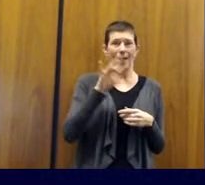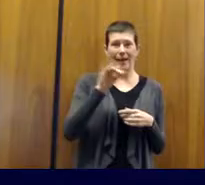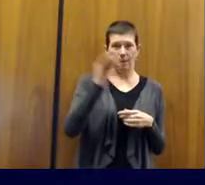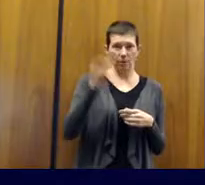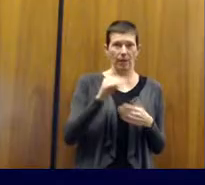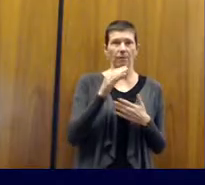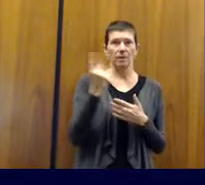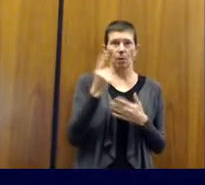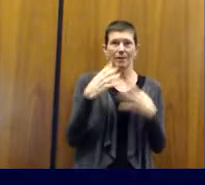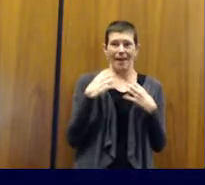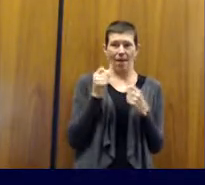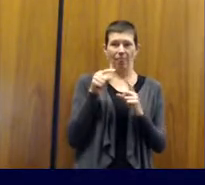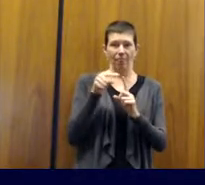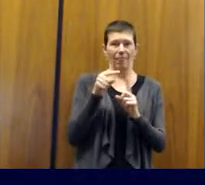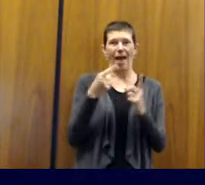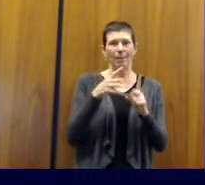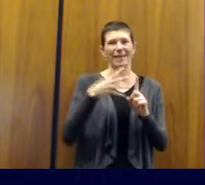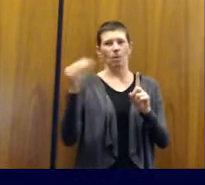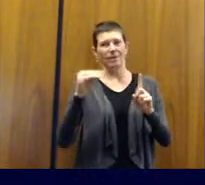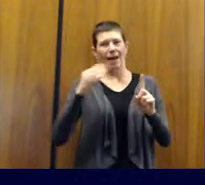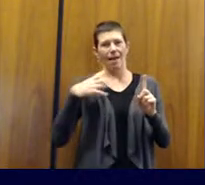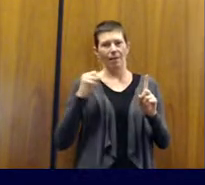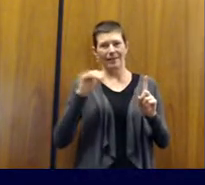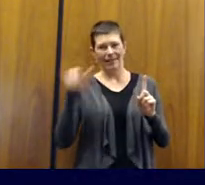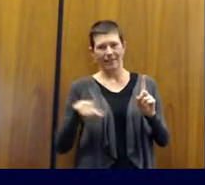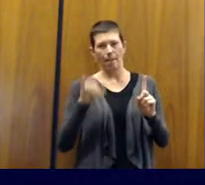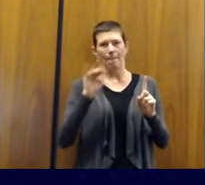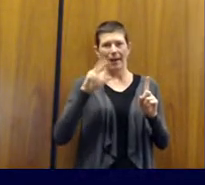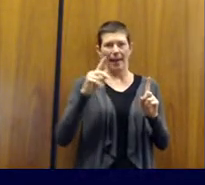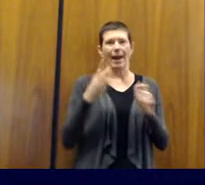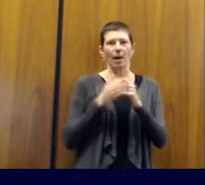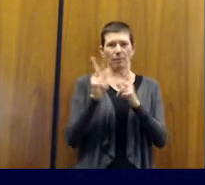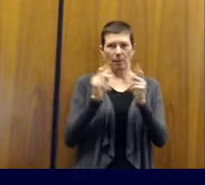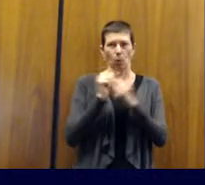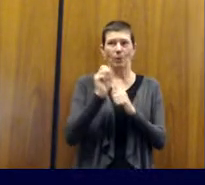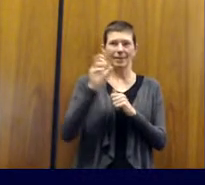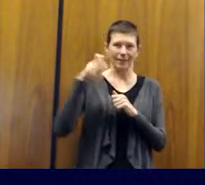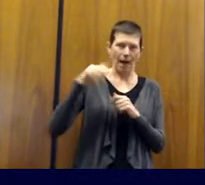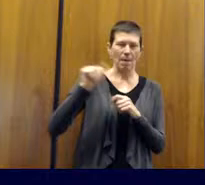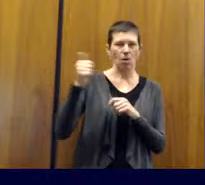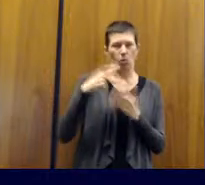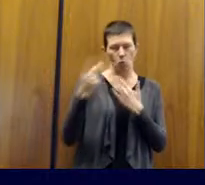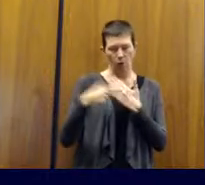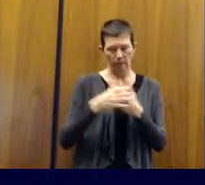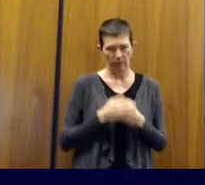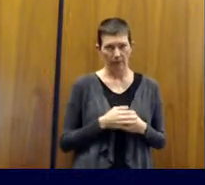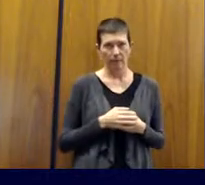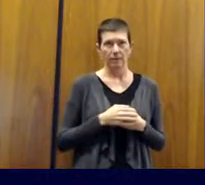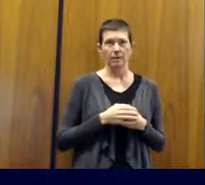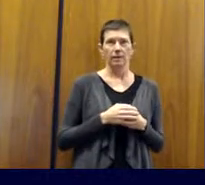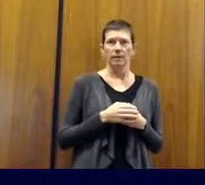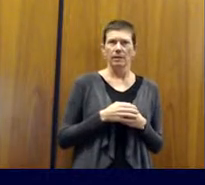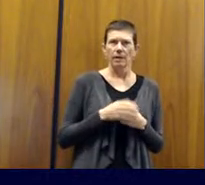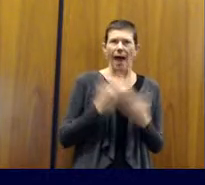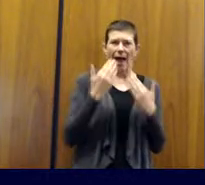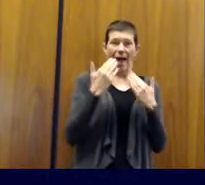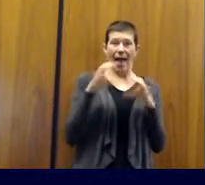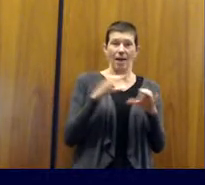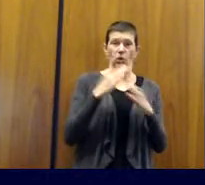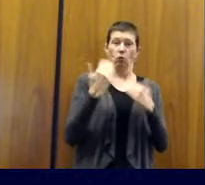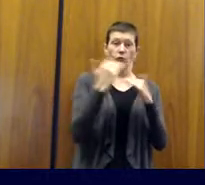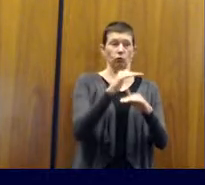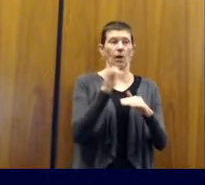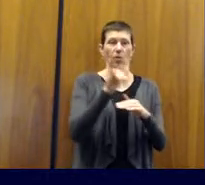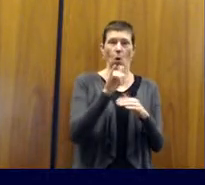80% of someone's health is outside of the health system, and Medicaid helps people with the SNAP and other programs. Congressional action limiting healthcare-related taxes